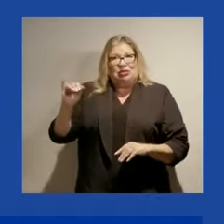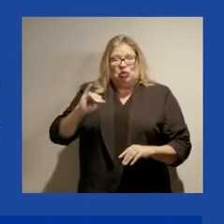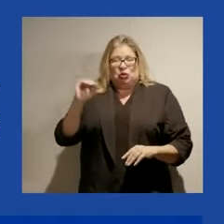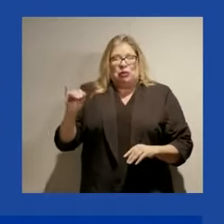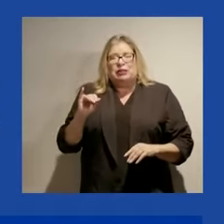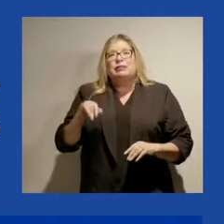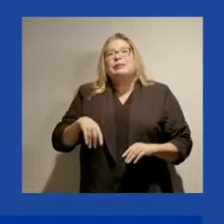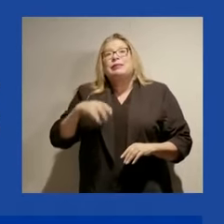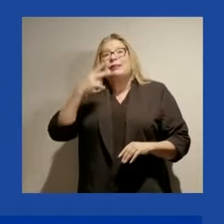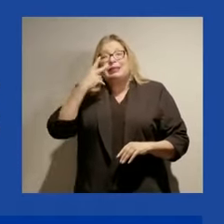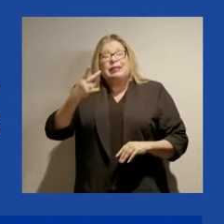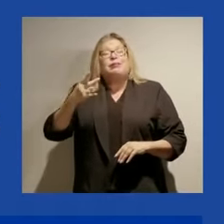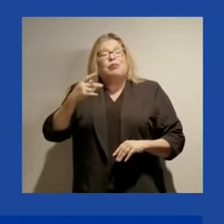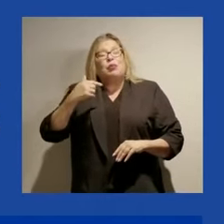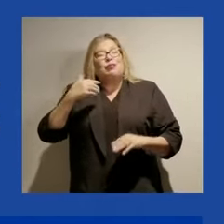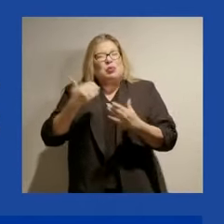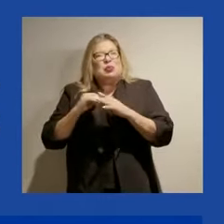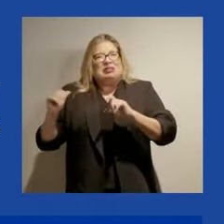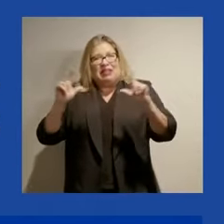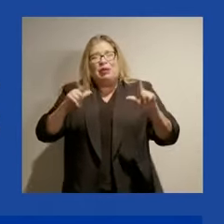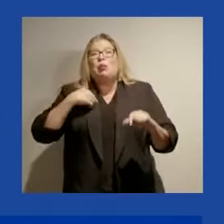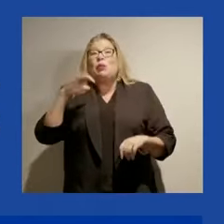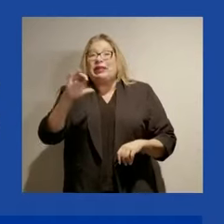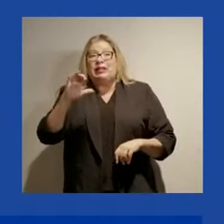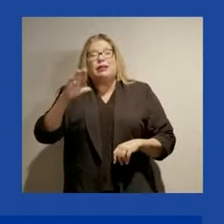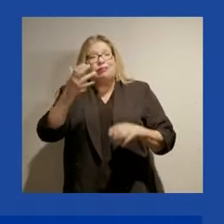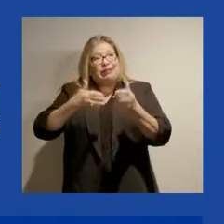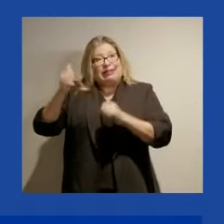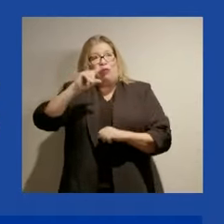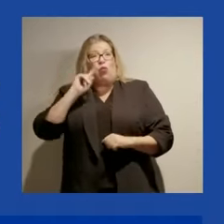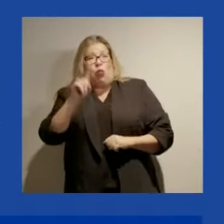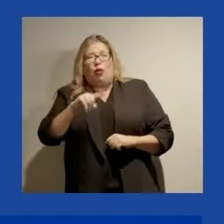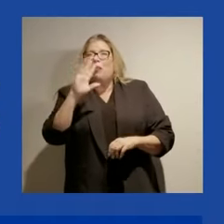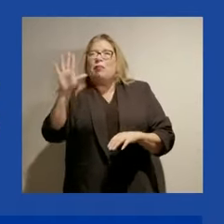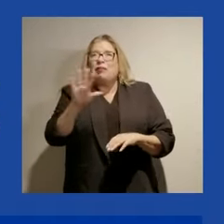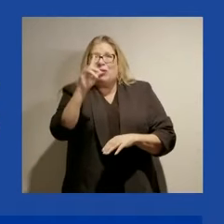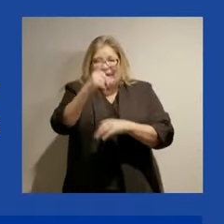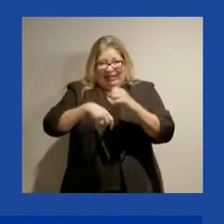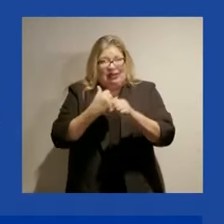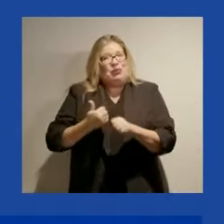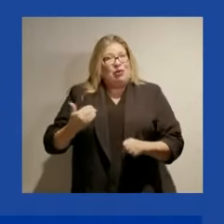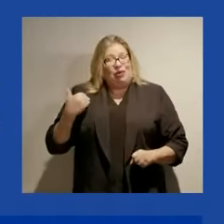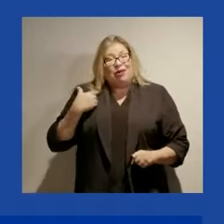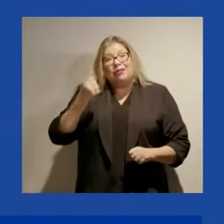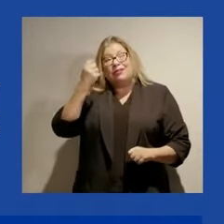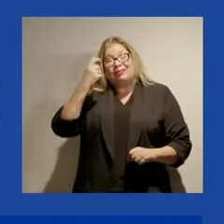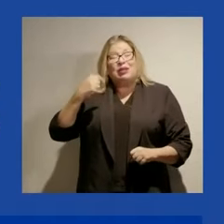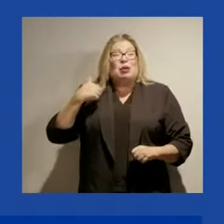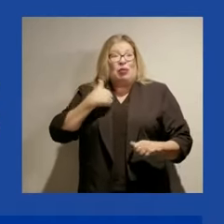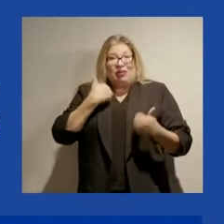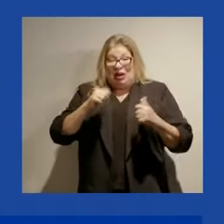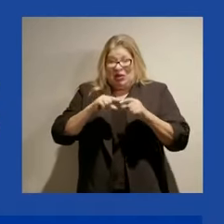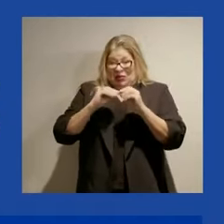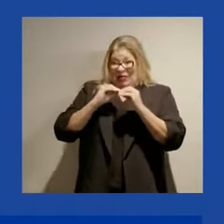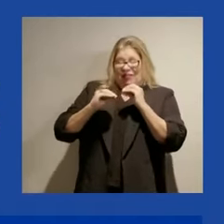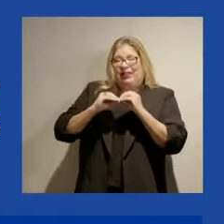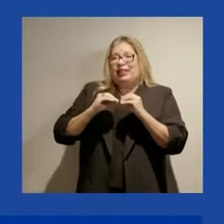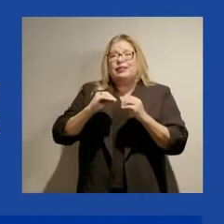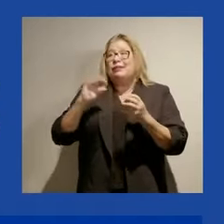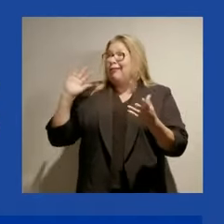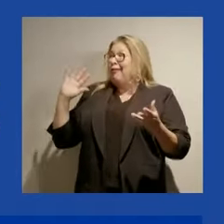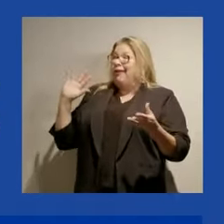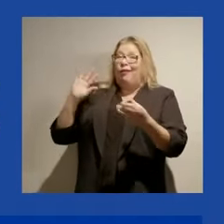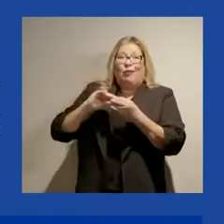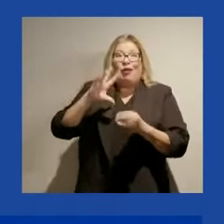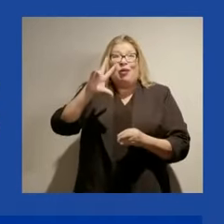We did an executive order, as you recall, about a year ago, and we're trying to reconcile 30 years where there hasn't been much reform in this space. We're